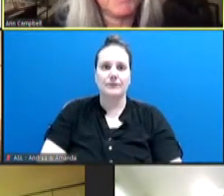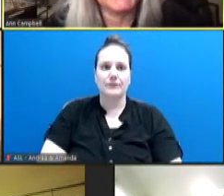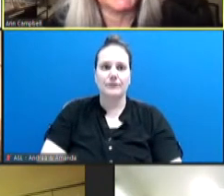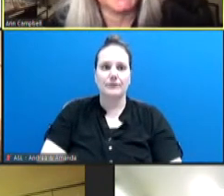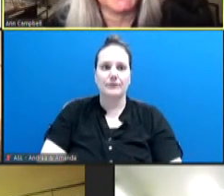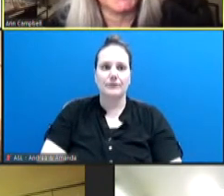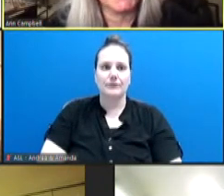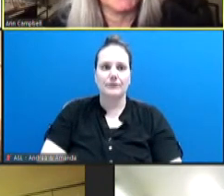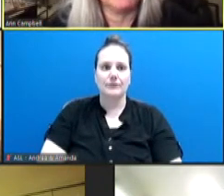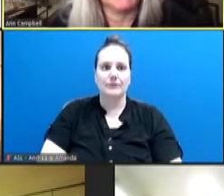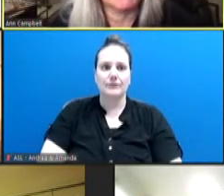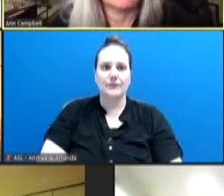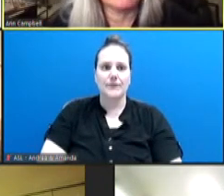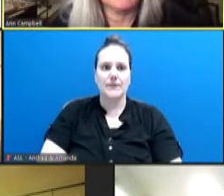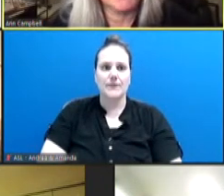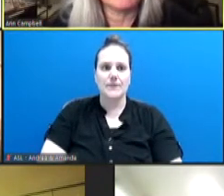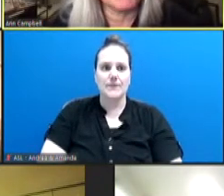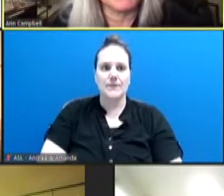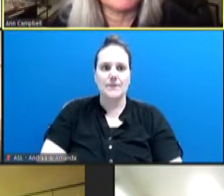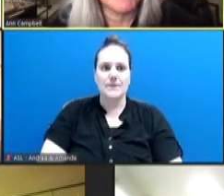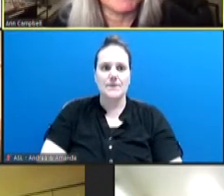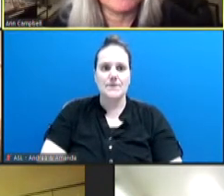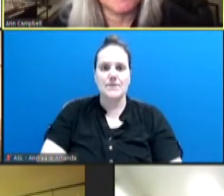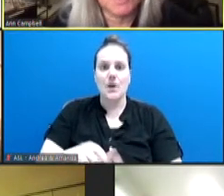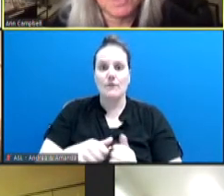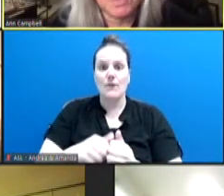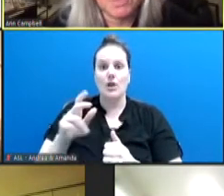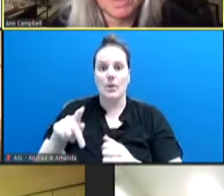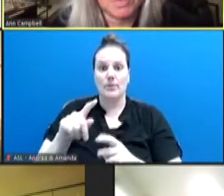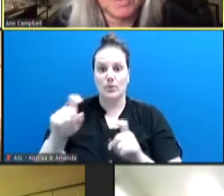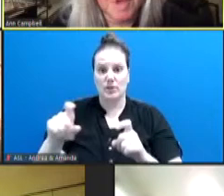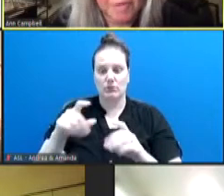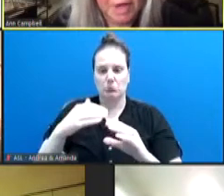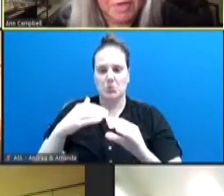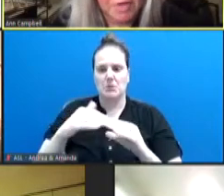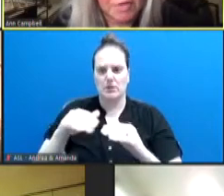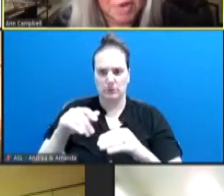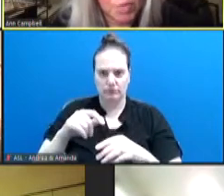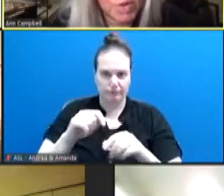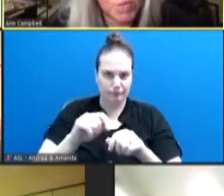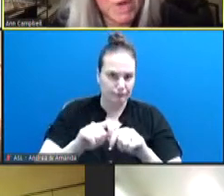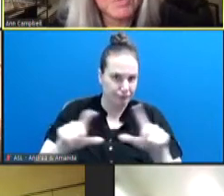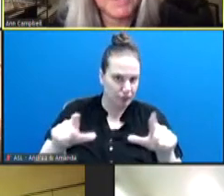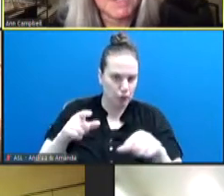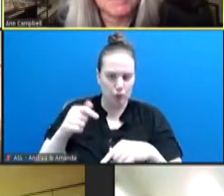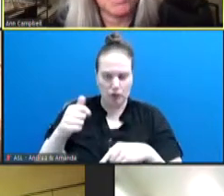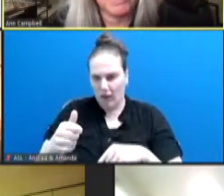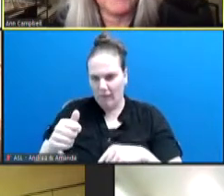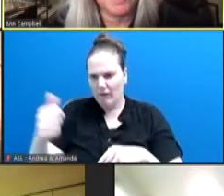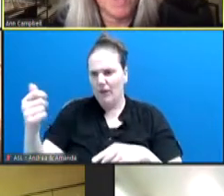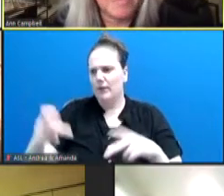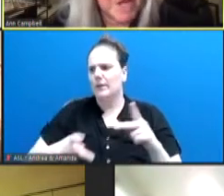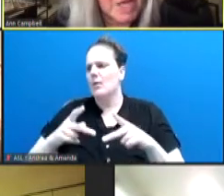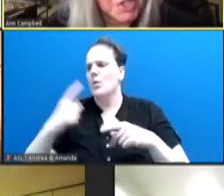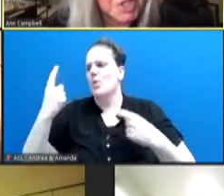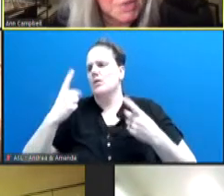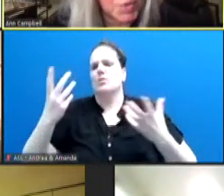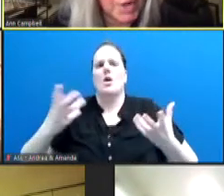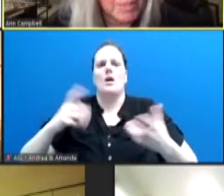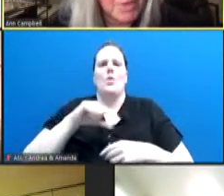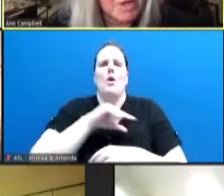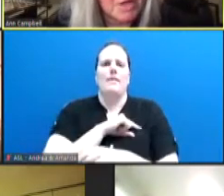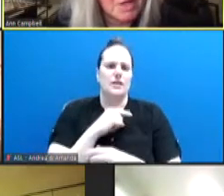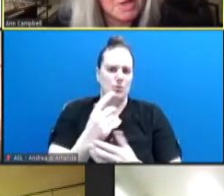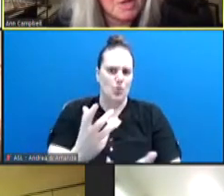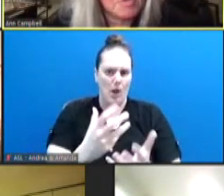follow-up question. In emails that we sent to yourself and others, we were wondering what the qualifications were